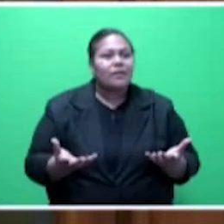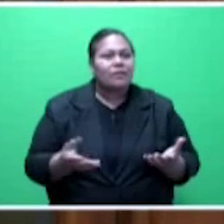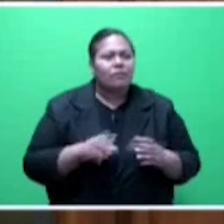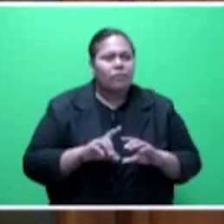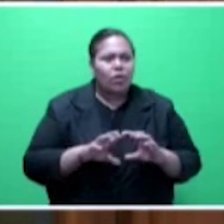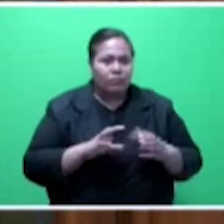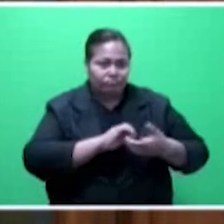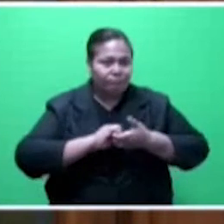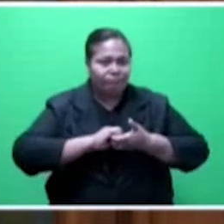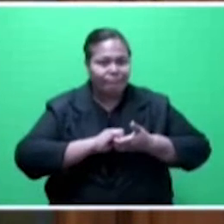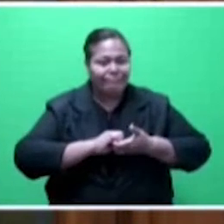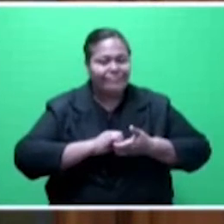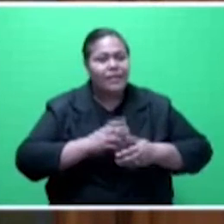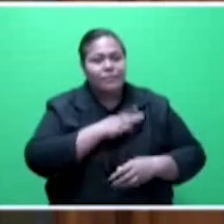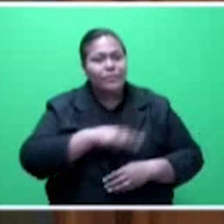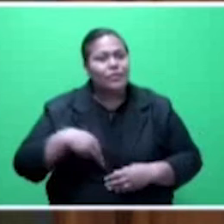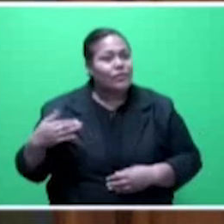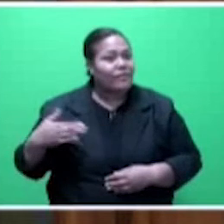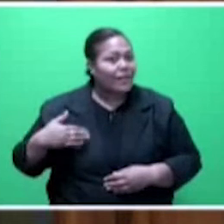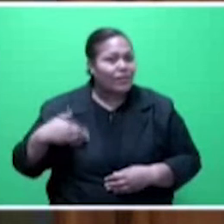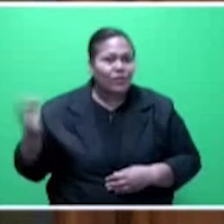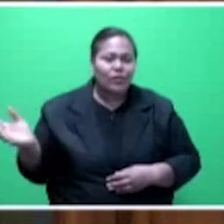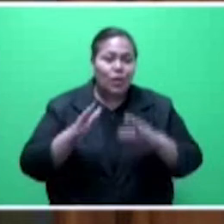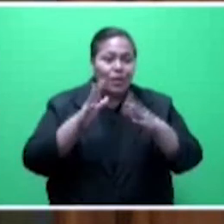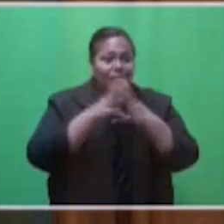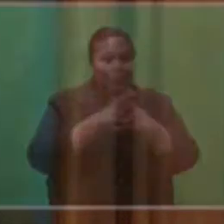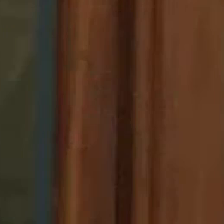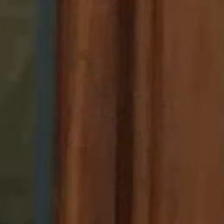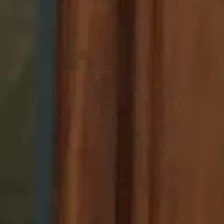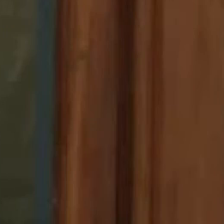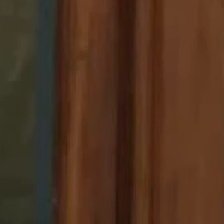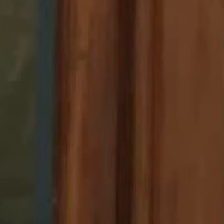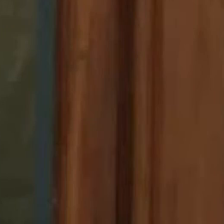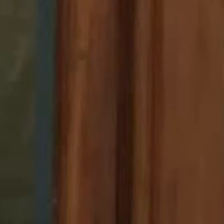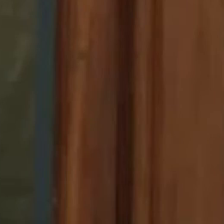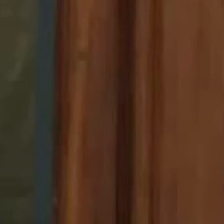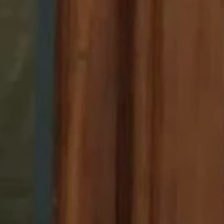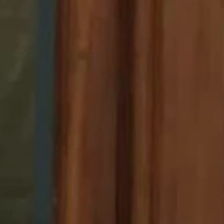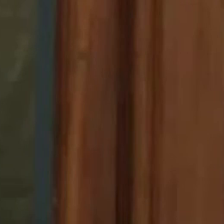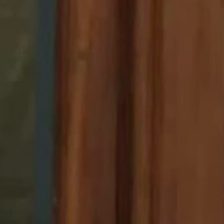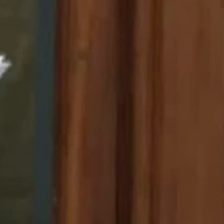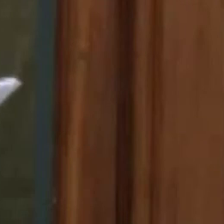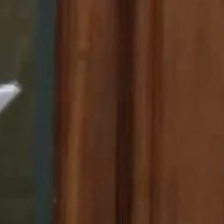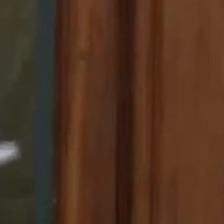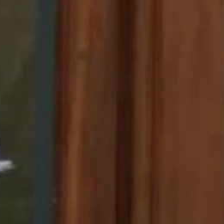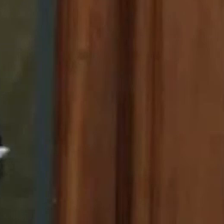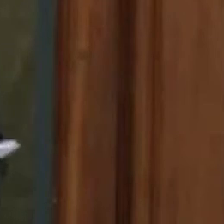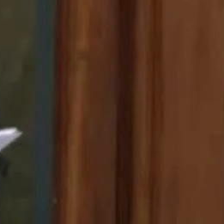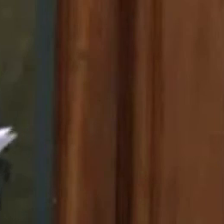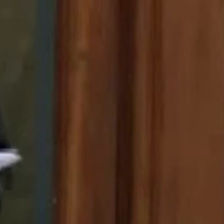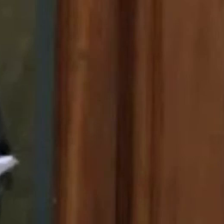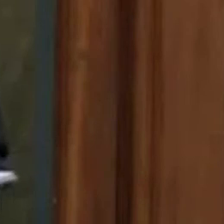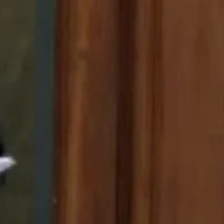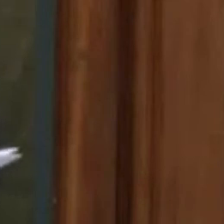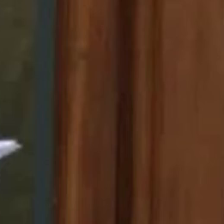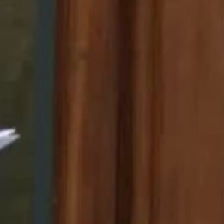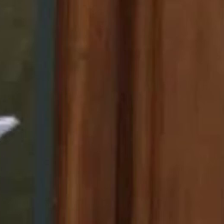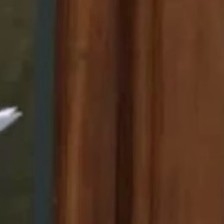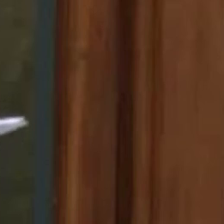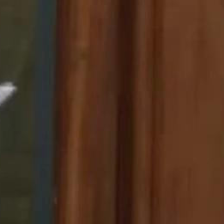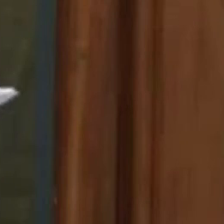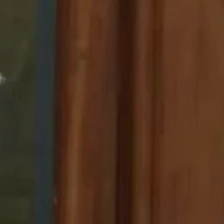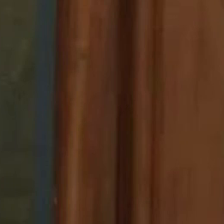collaboration with Ministry of Health, World Health Organization, International Labour Organization, Fiji National University, and the